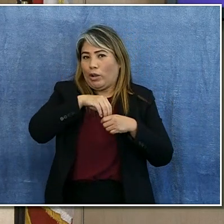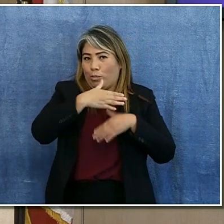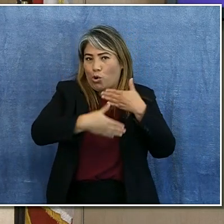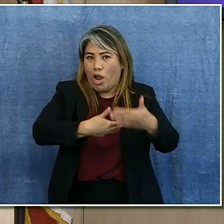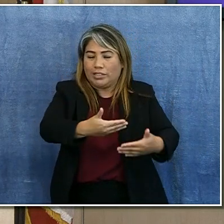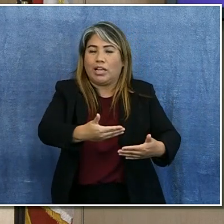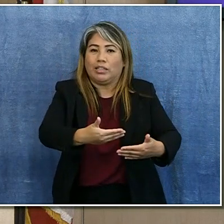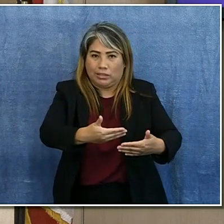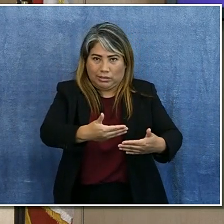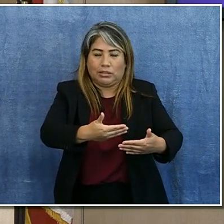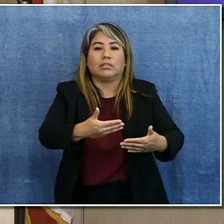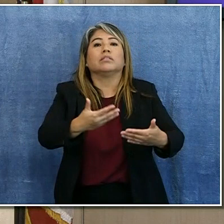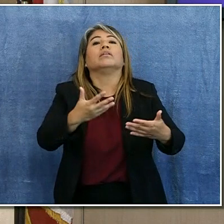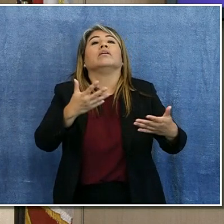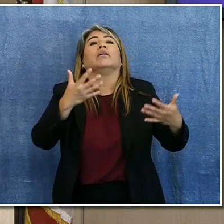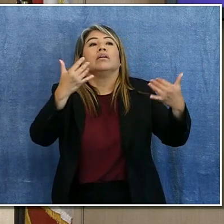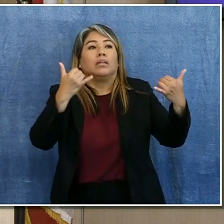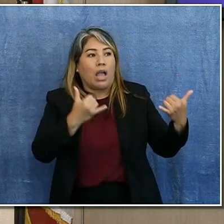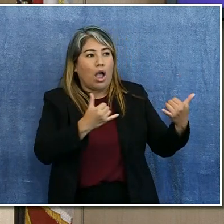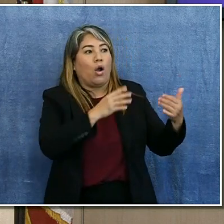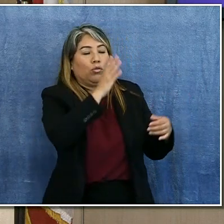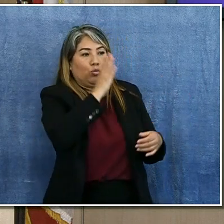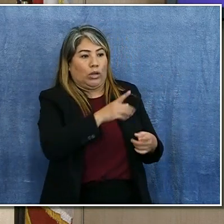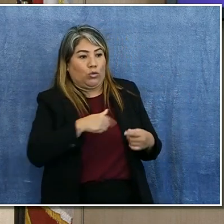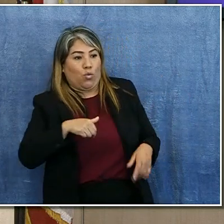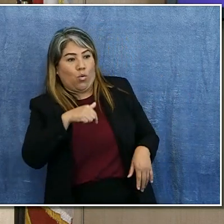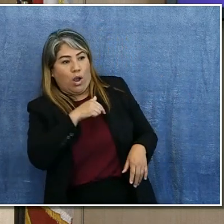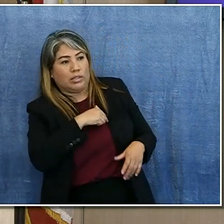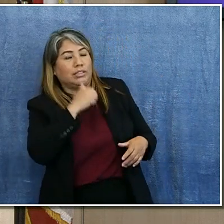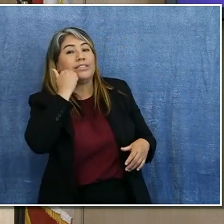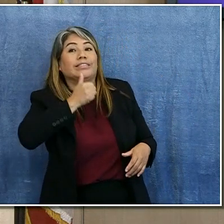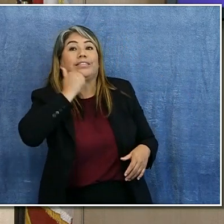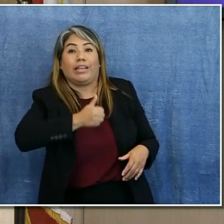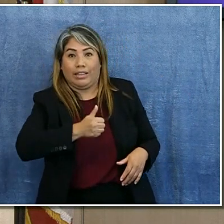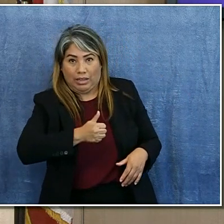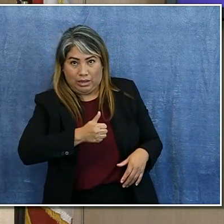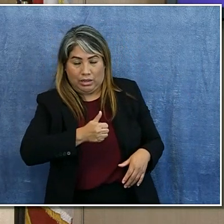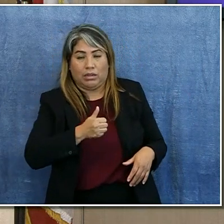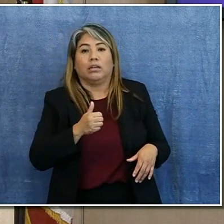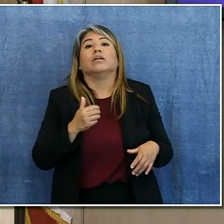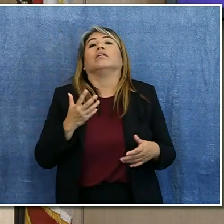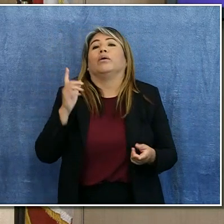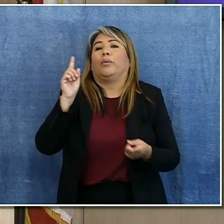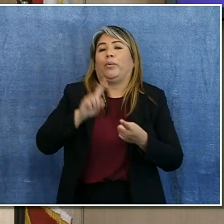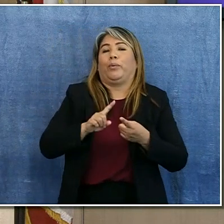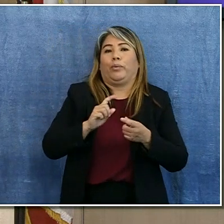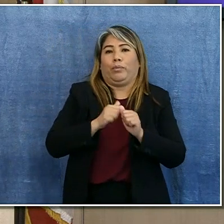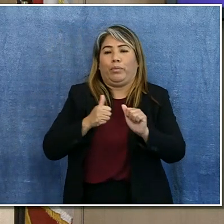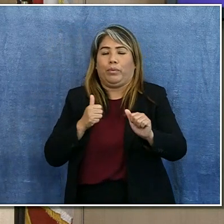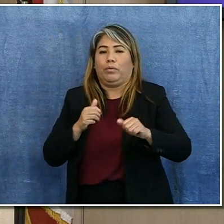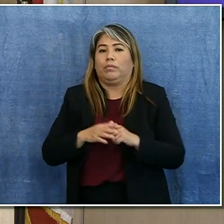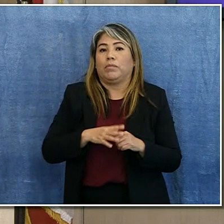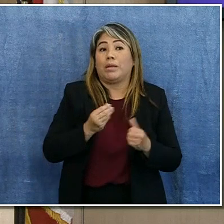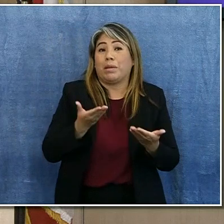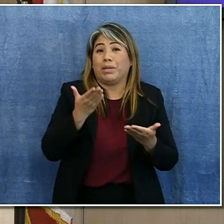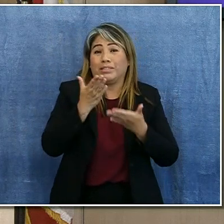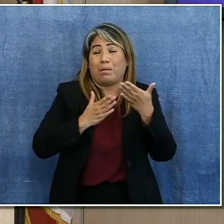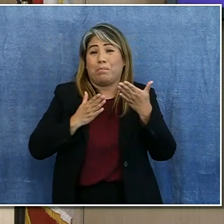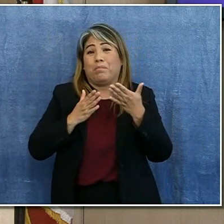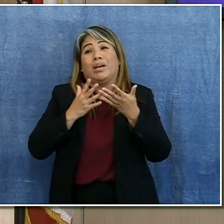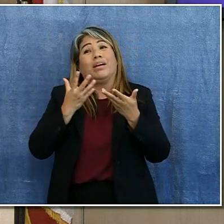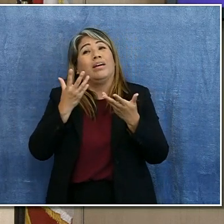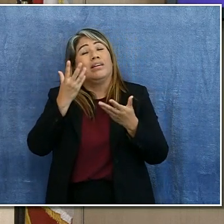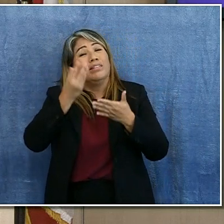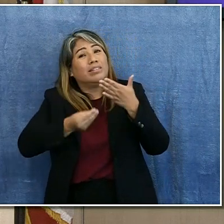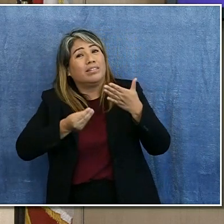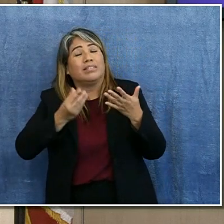of bridging that gap so that we can get daily information and any back information that may be missing from those laboratories. It's